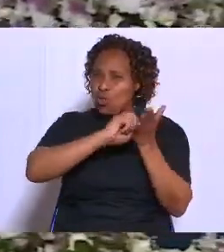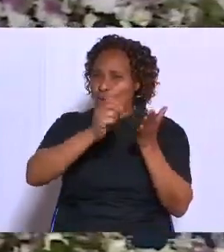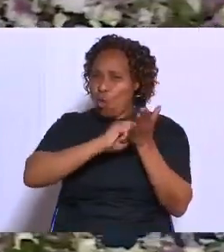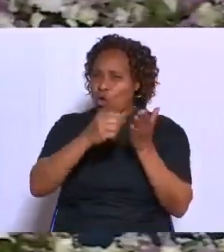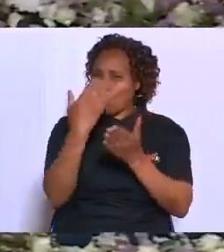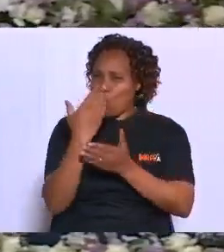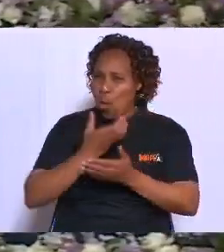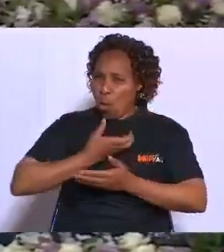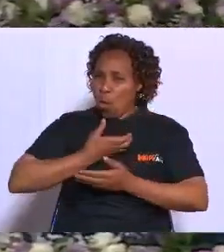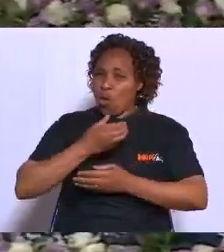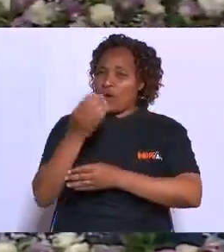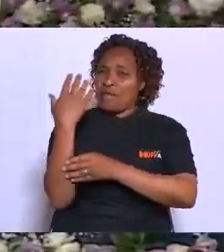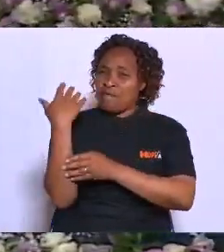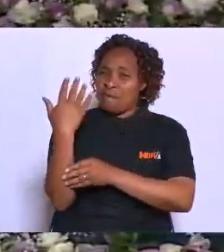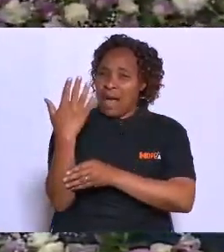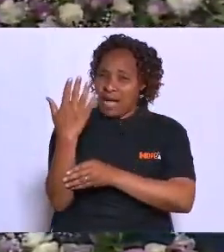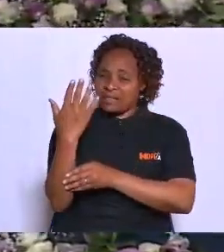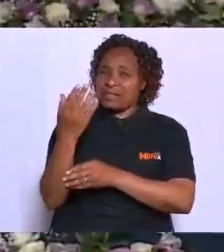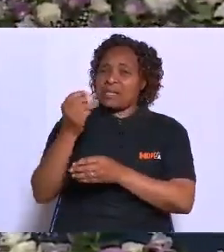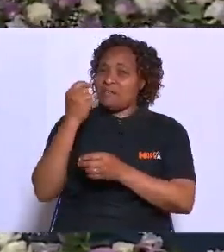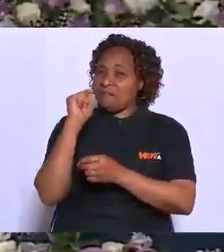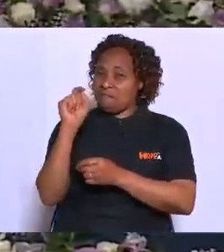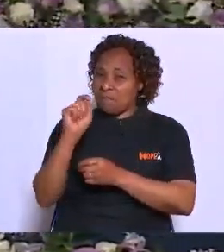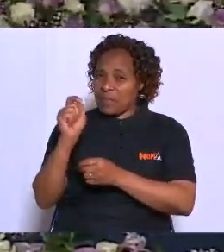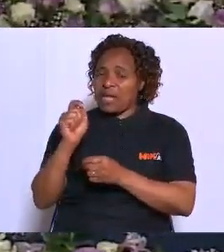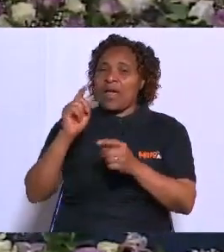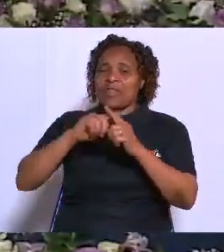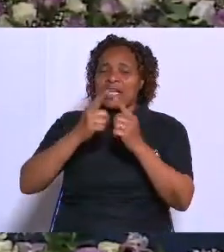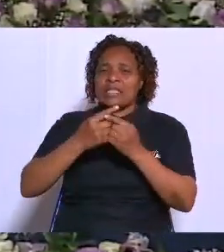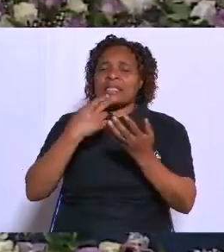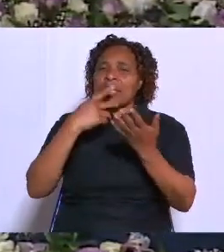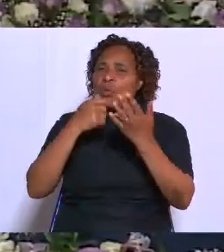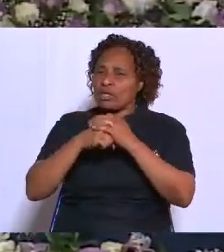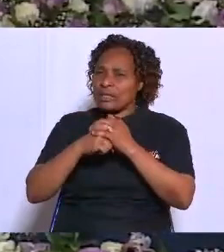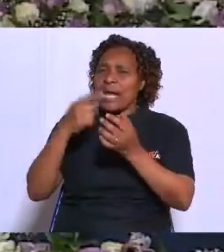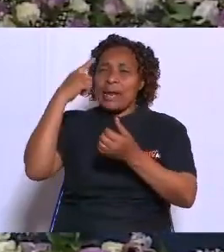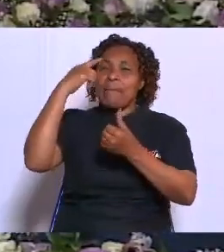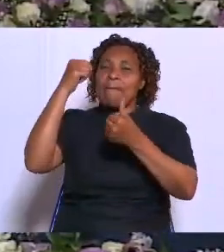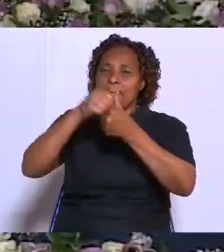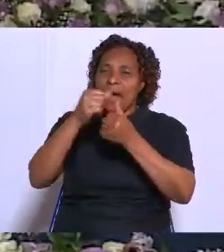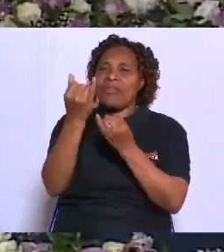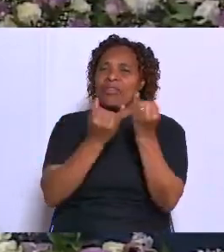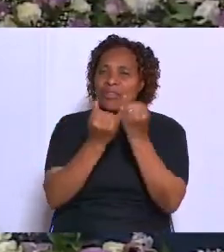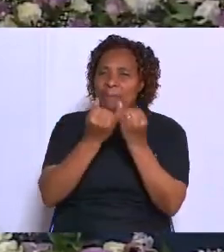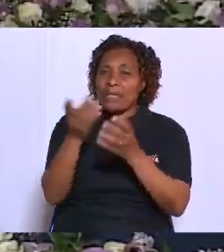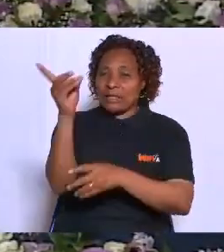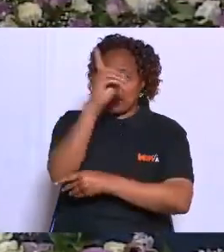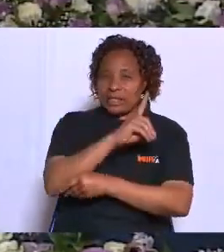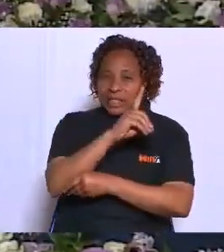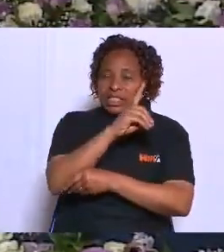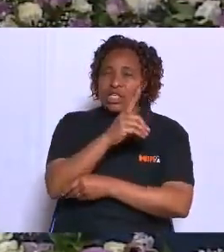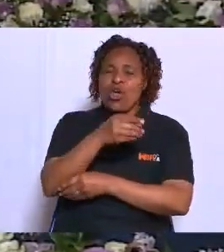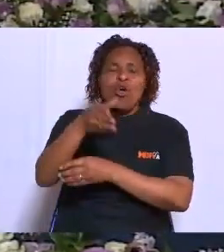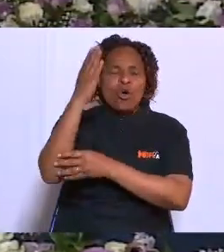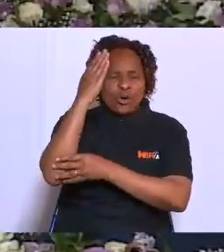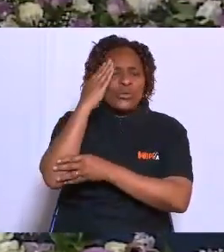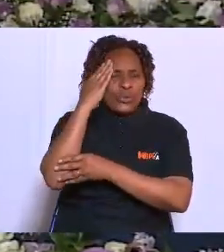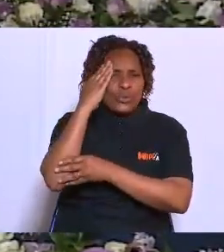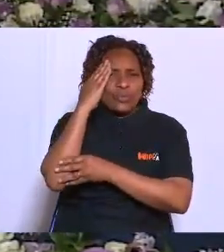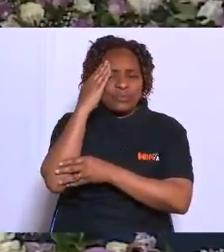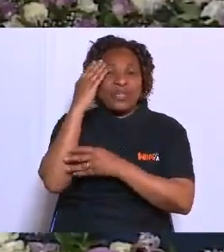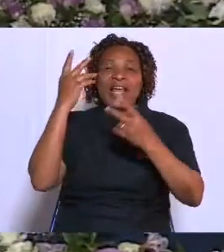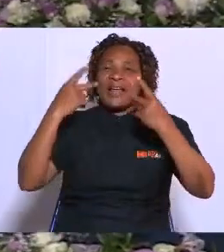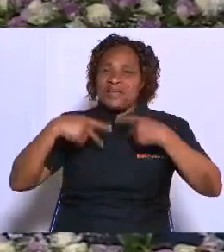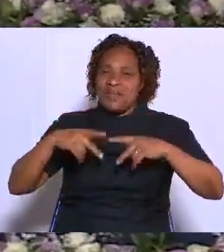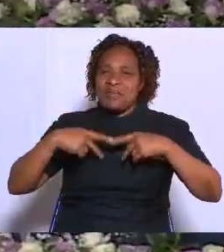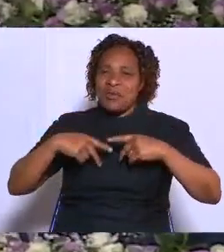tables of stone one of those Commandments says remember the Sabbath day God knew that